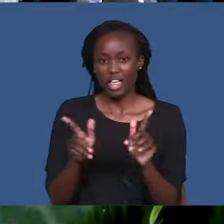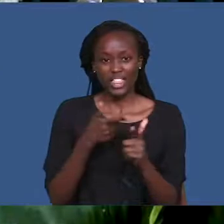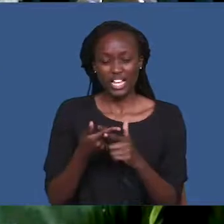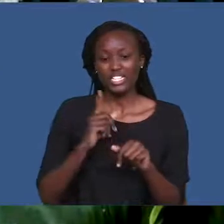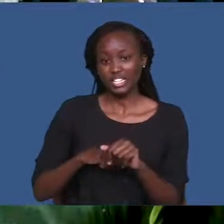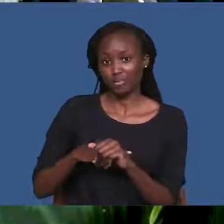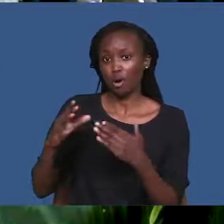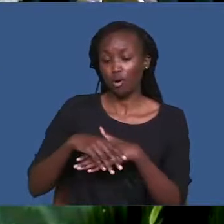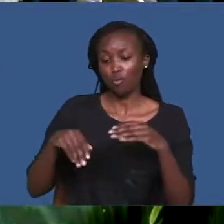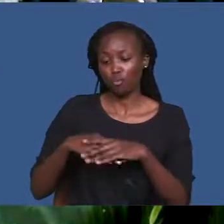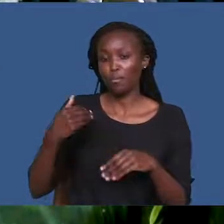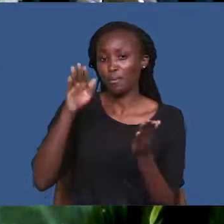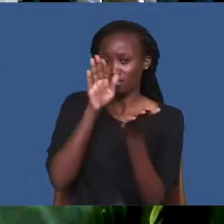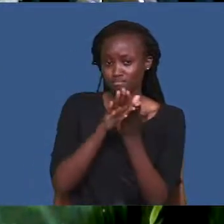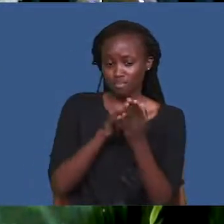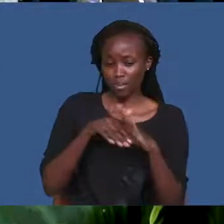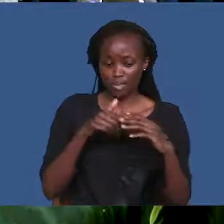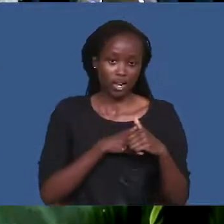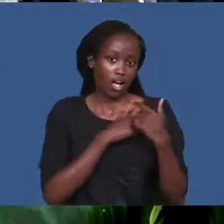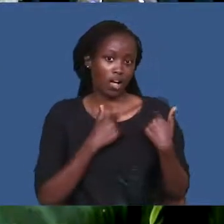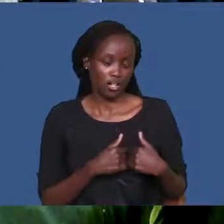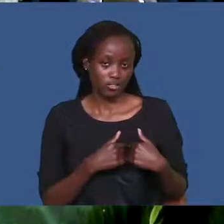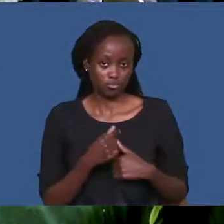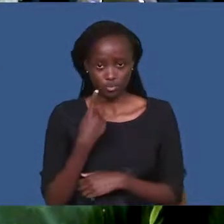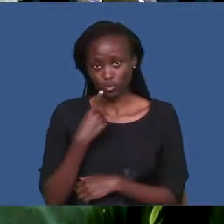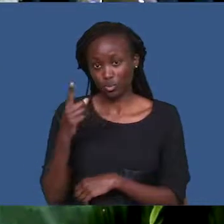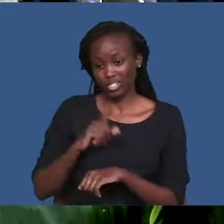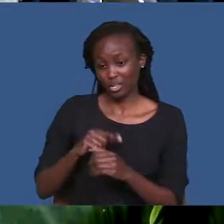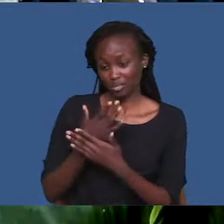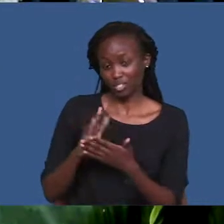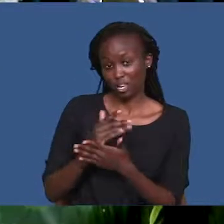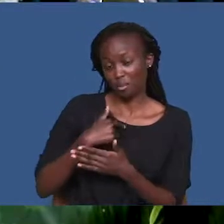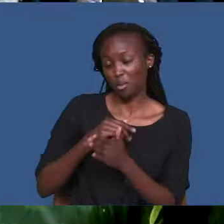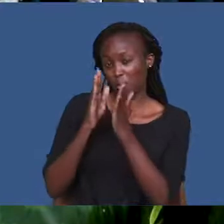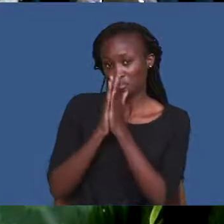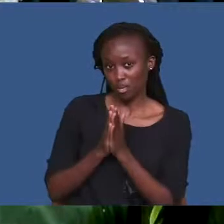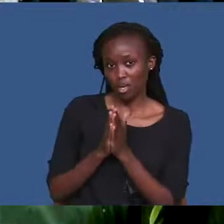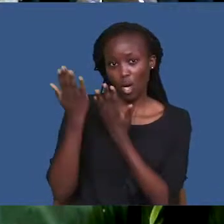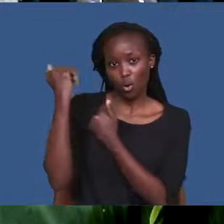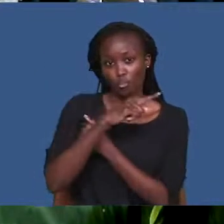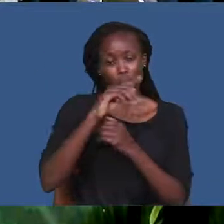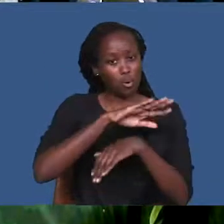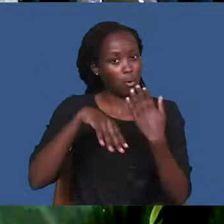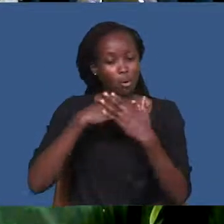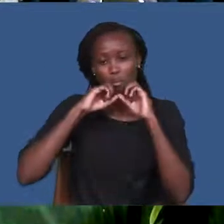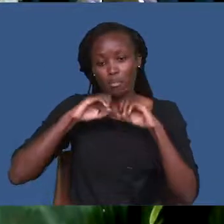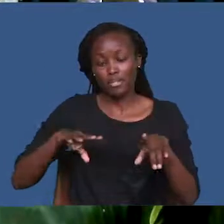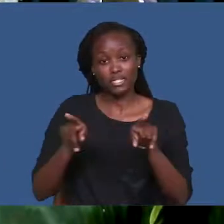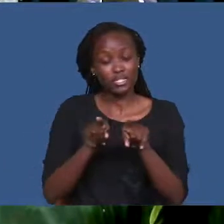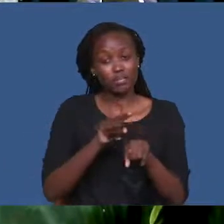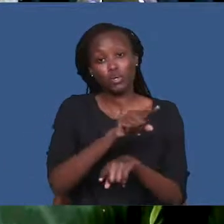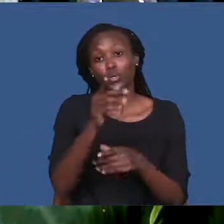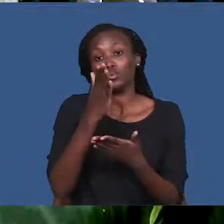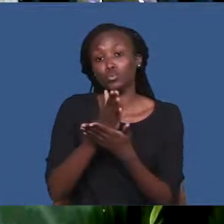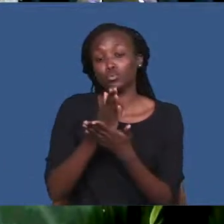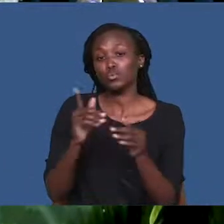them and hid them in my heart. So as I share, I pray that we will all be blessed and that